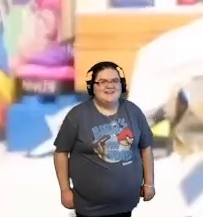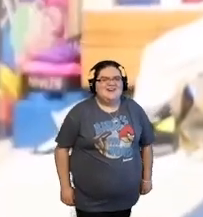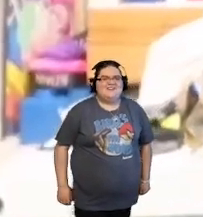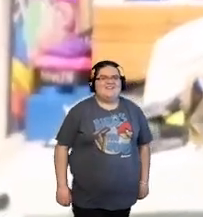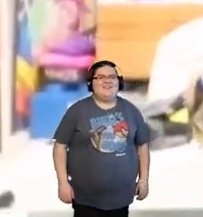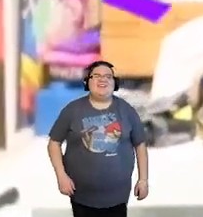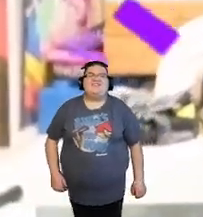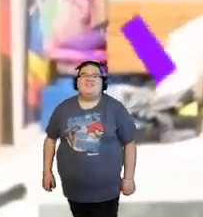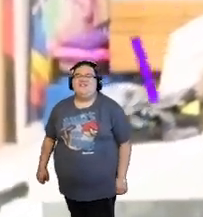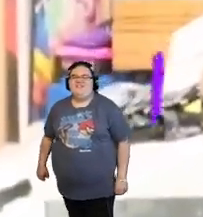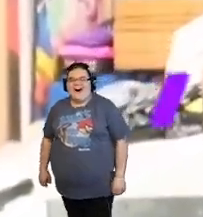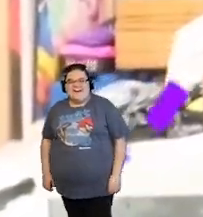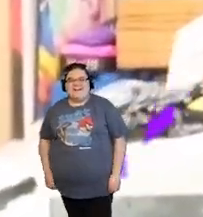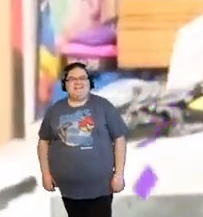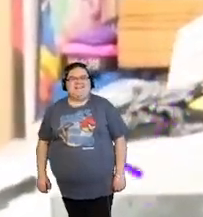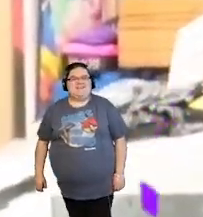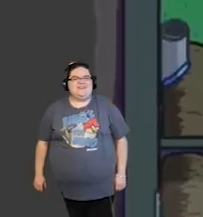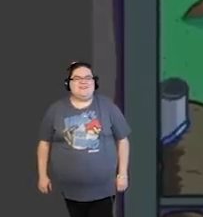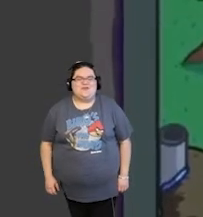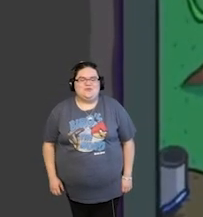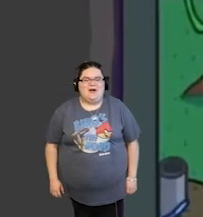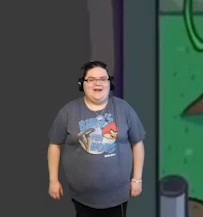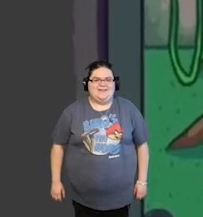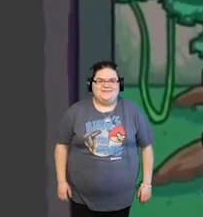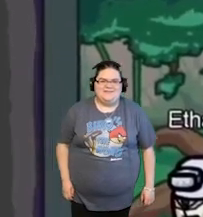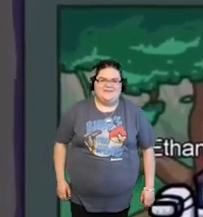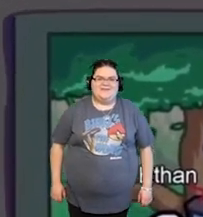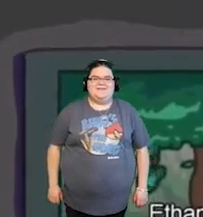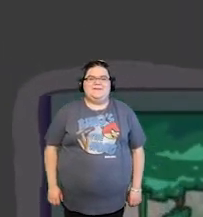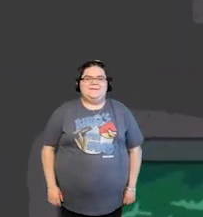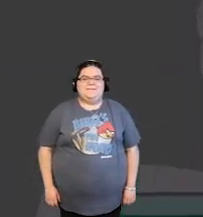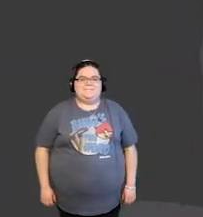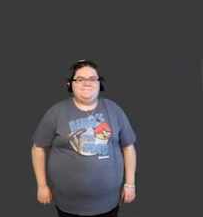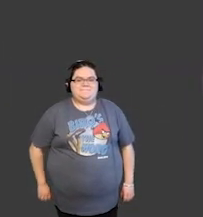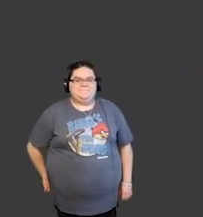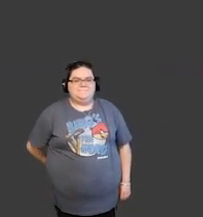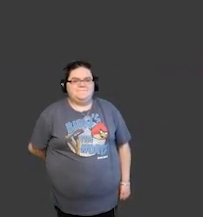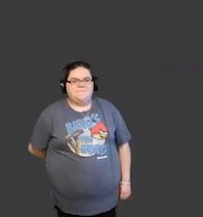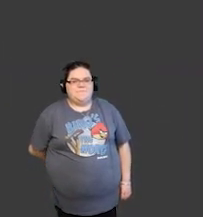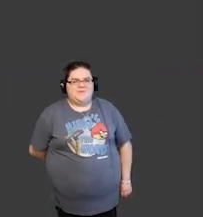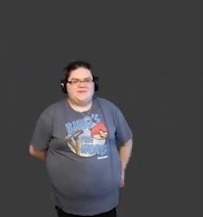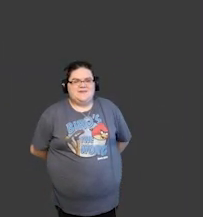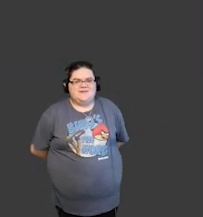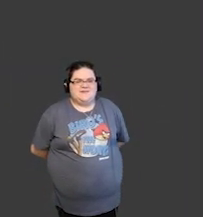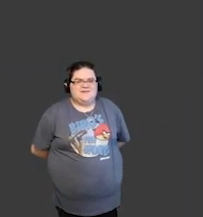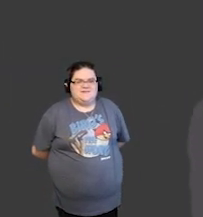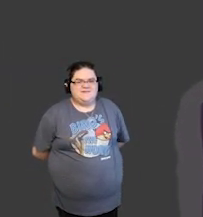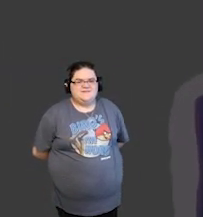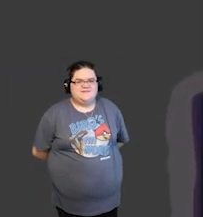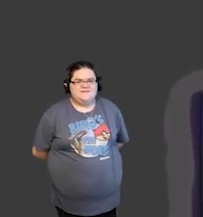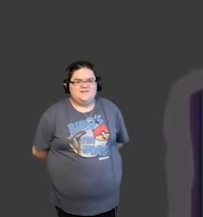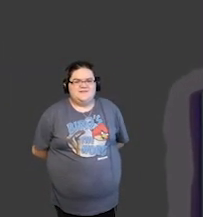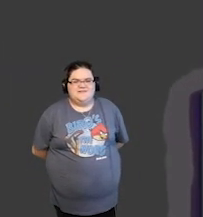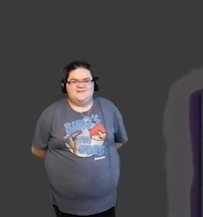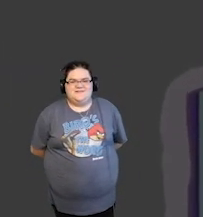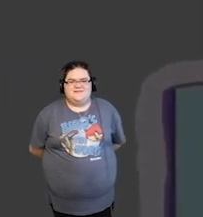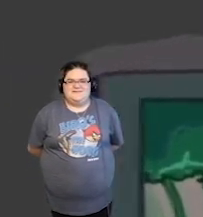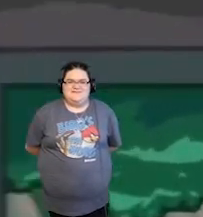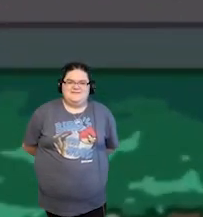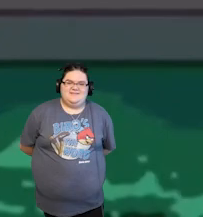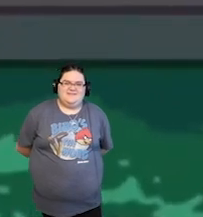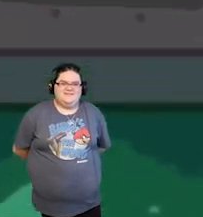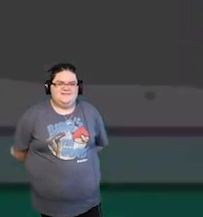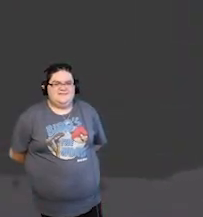Finally. Freaking fucking finally. Hell. Jesus fresh. Christ. Kill him. Turn left. Yes. Fuck him up. Let's go. Oh,